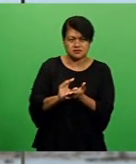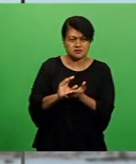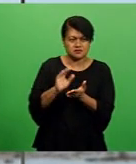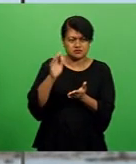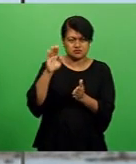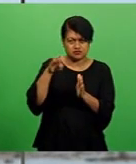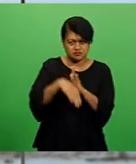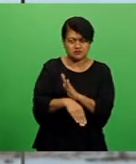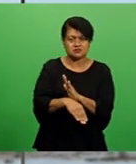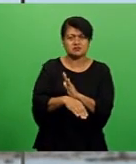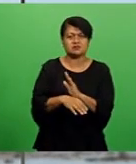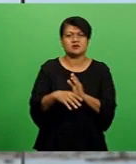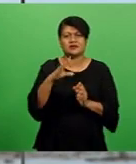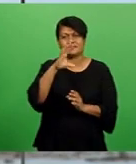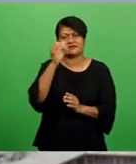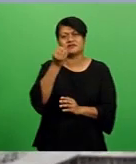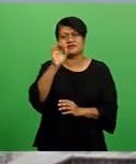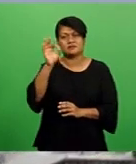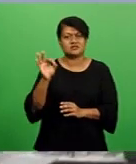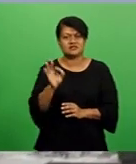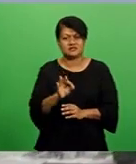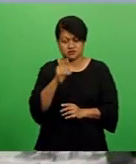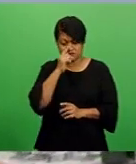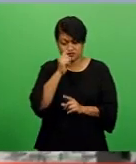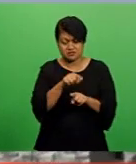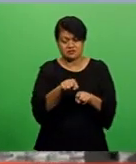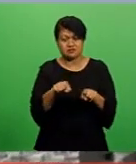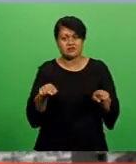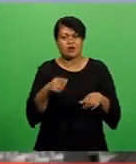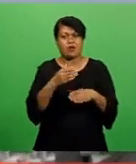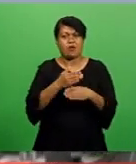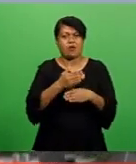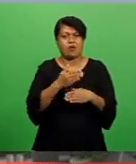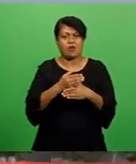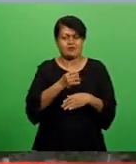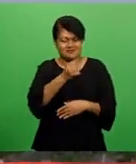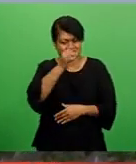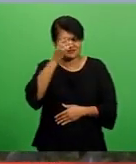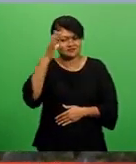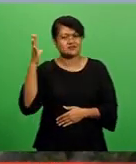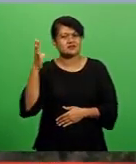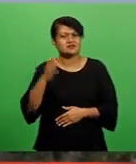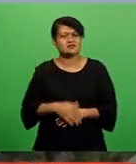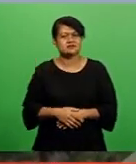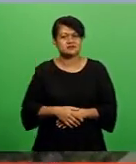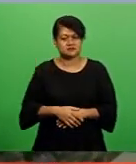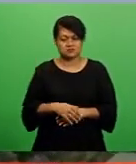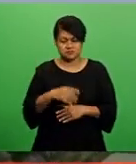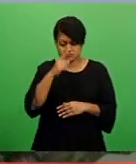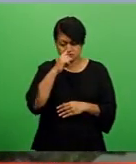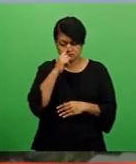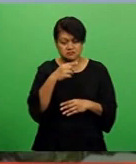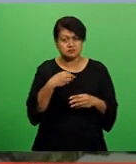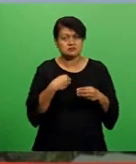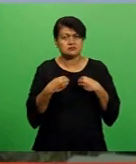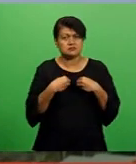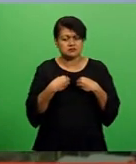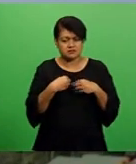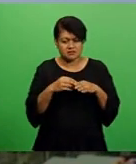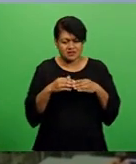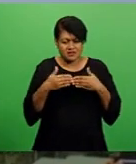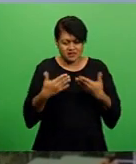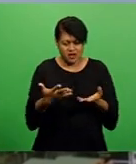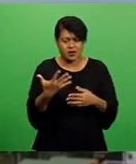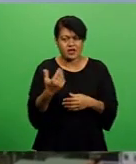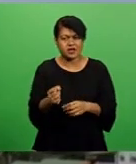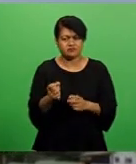agents must work smart. A major slump in property sales has forced most agents to relook at